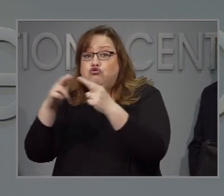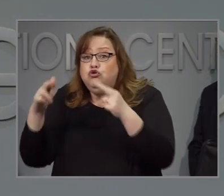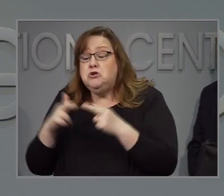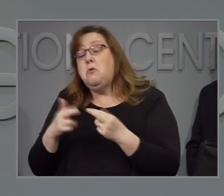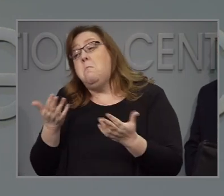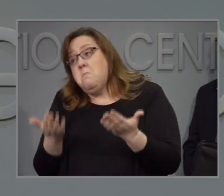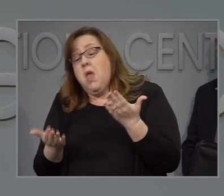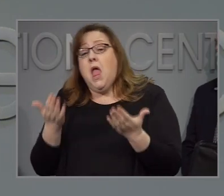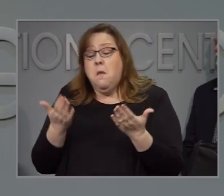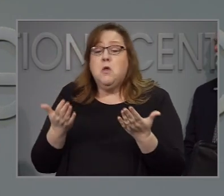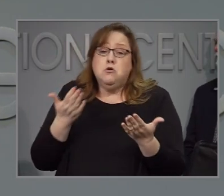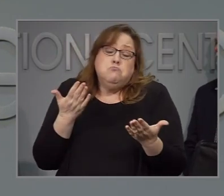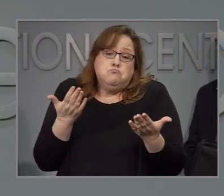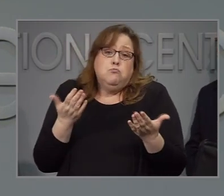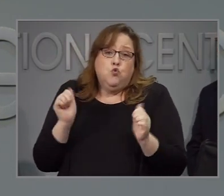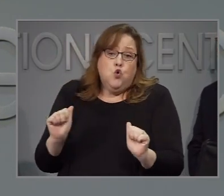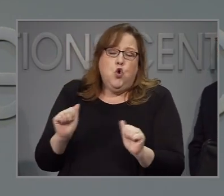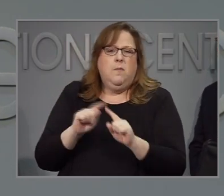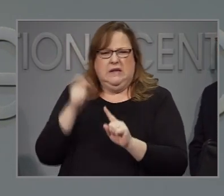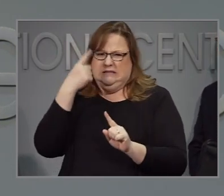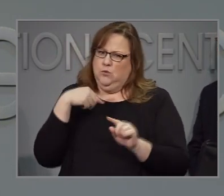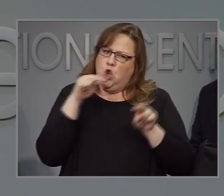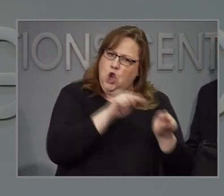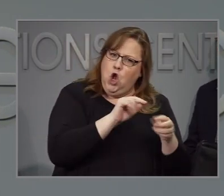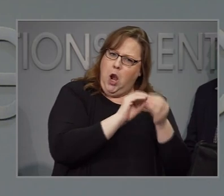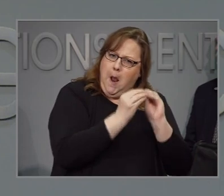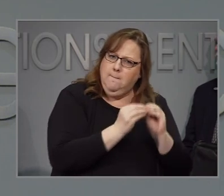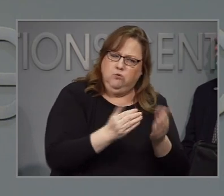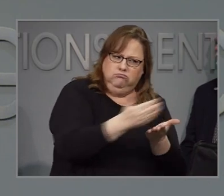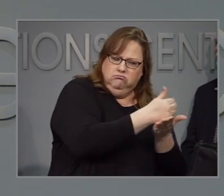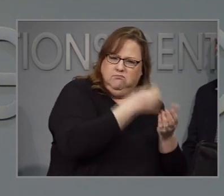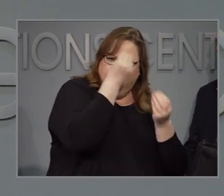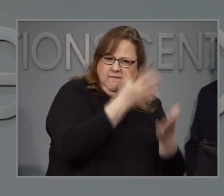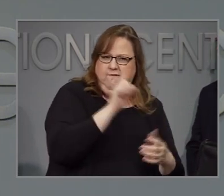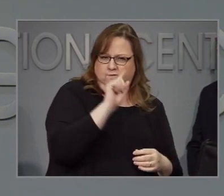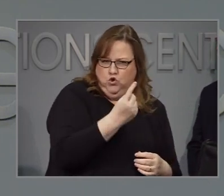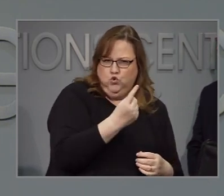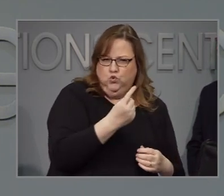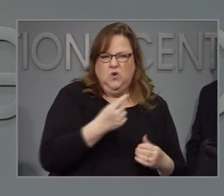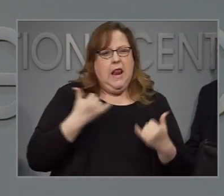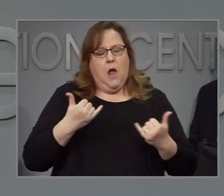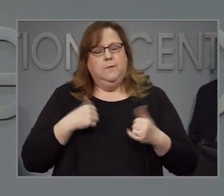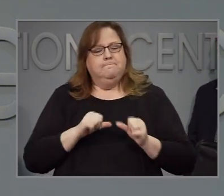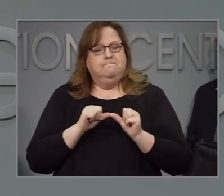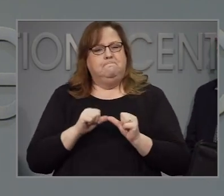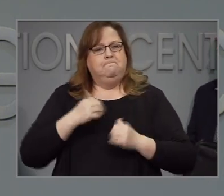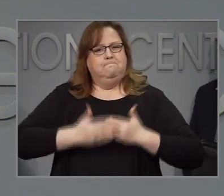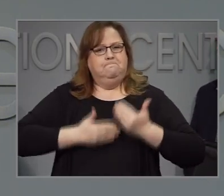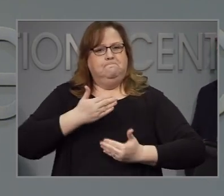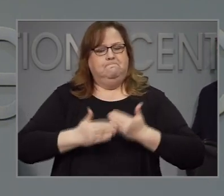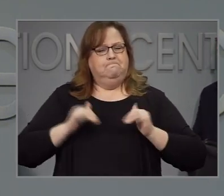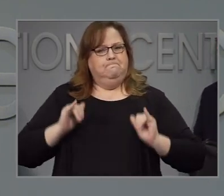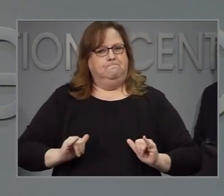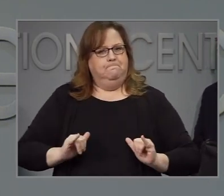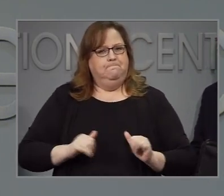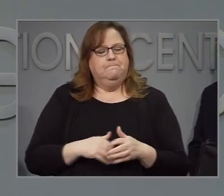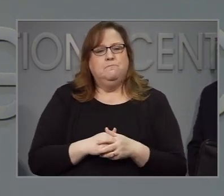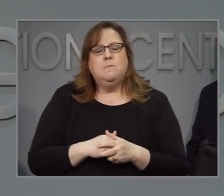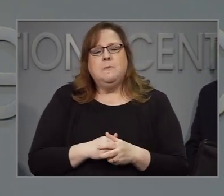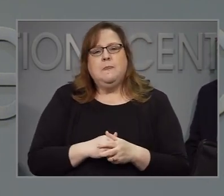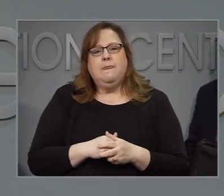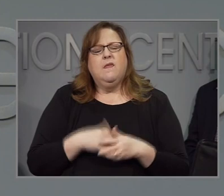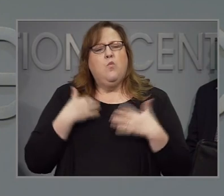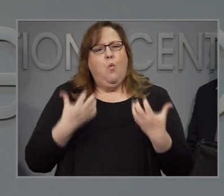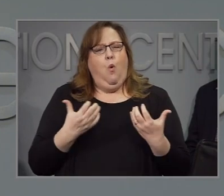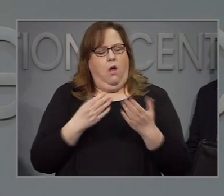guided by the data to do that, and we're going to continue our work here. At the moment, we want to be making statewide decisions,